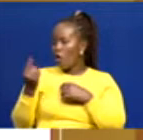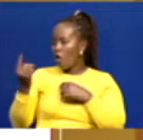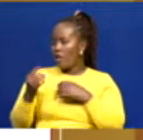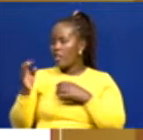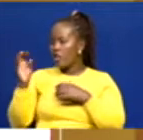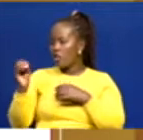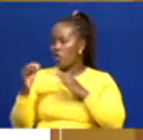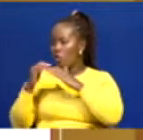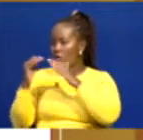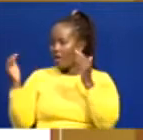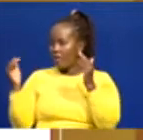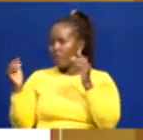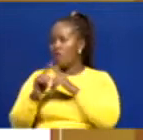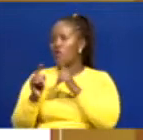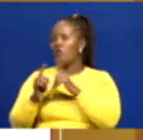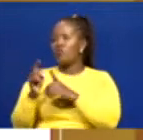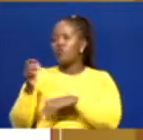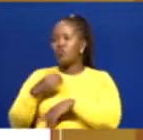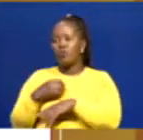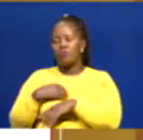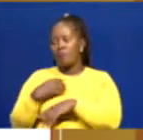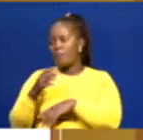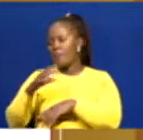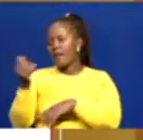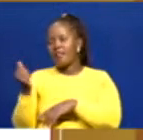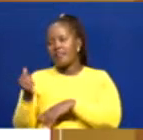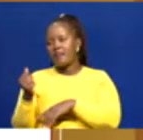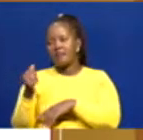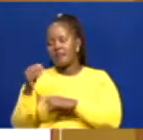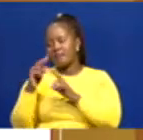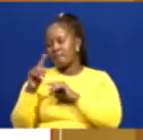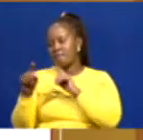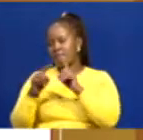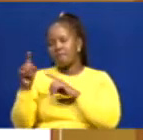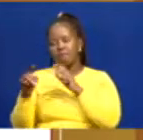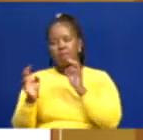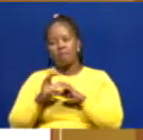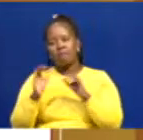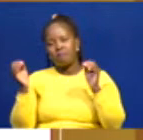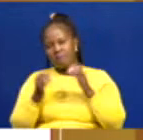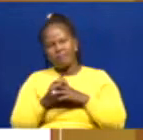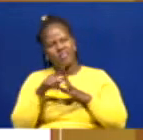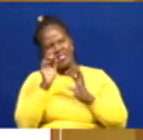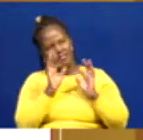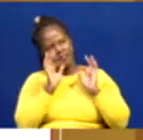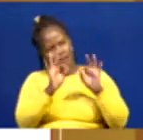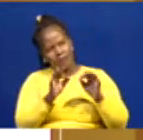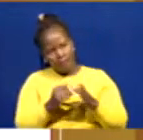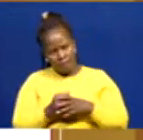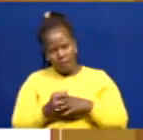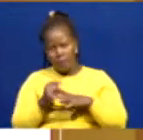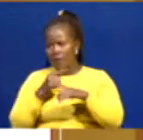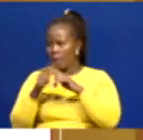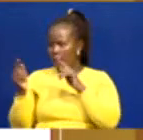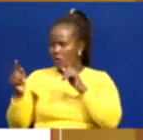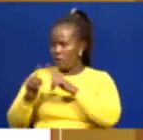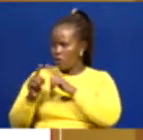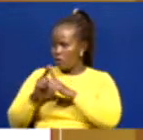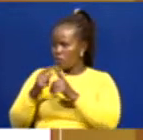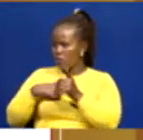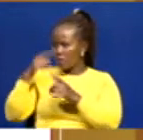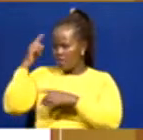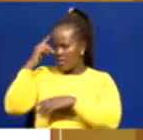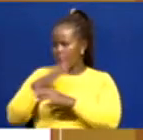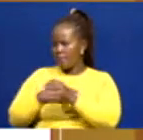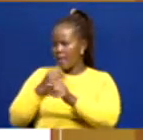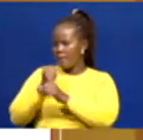and despite not having the Latin. Wow, that's interesting. Latin. That was a real stroke of luck. But I think also my performance at Cambridge was very good.